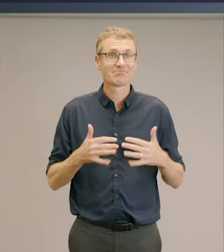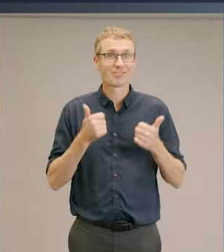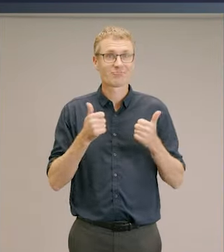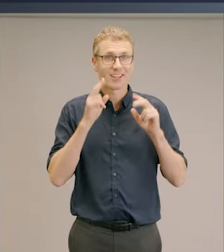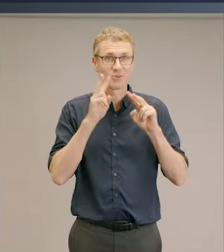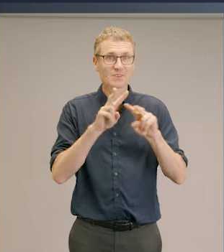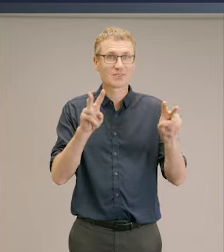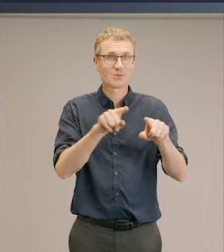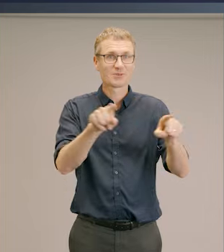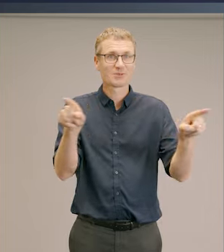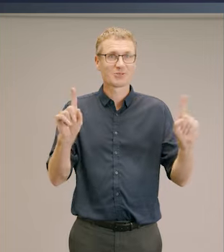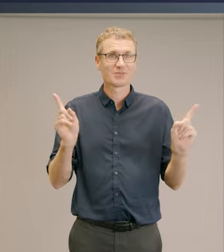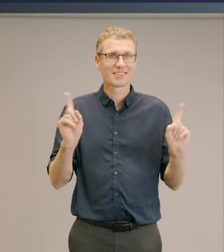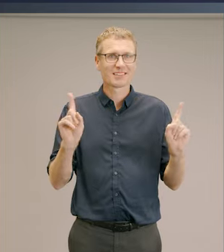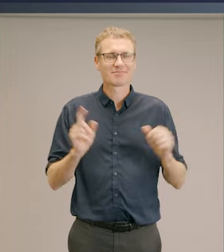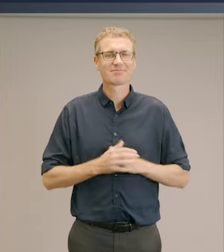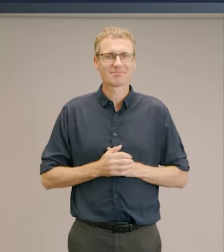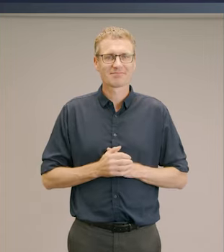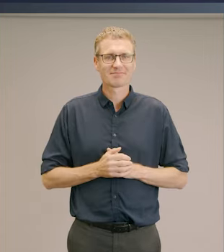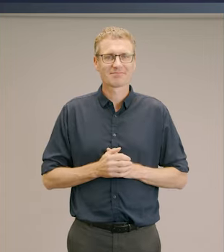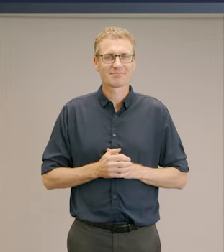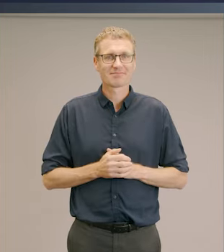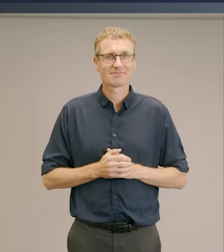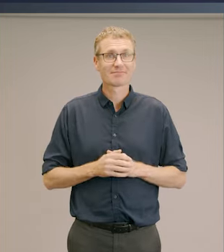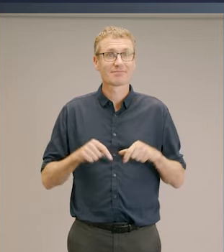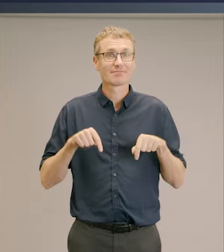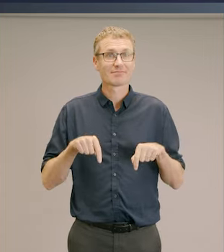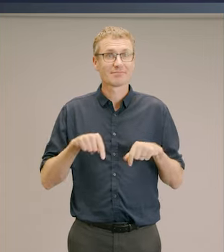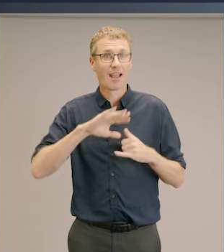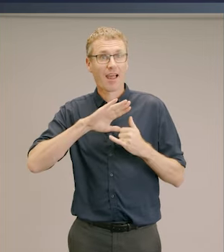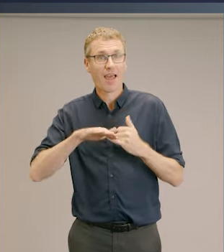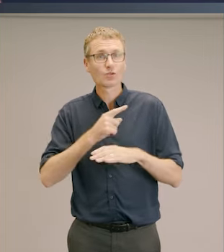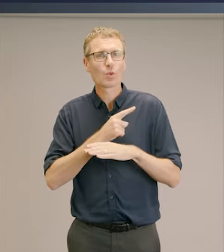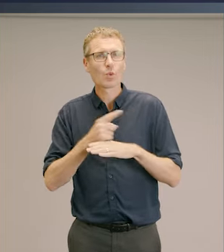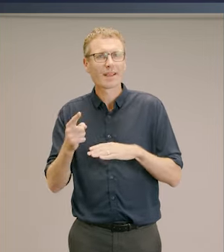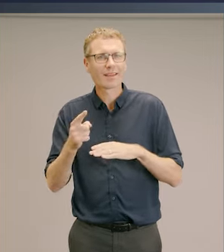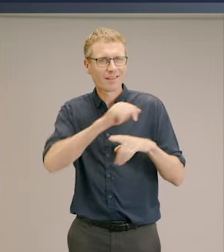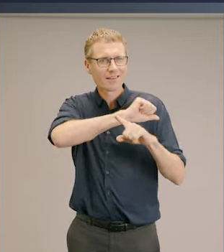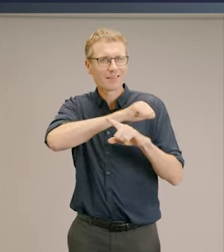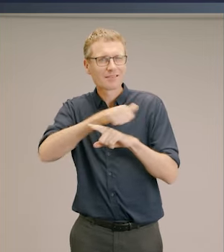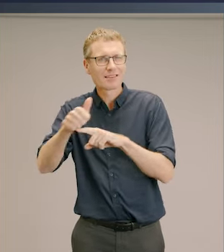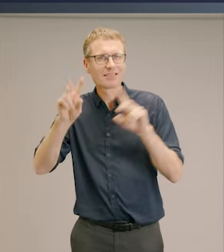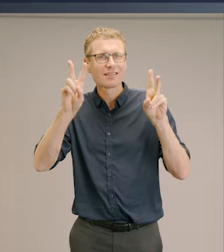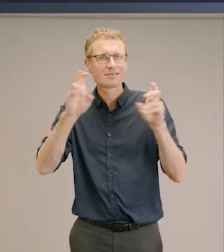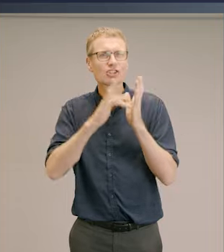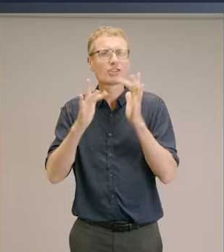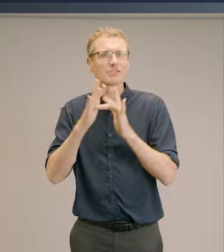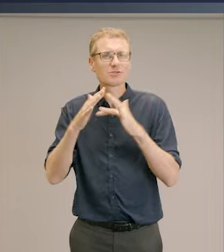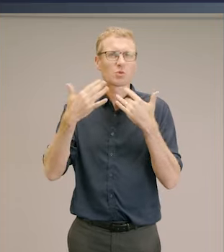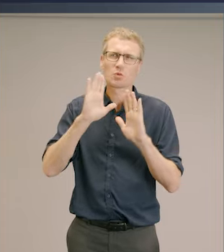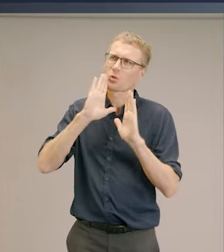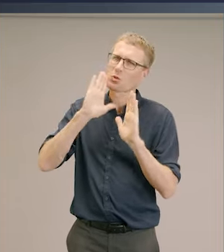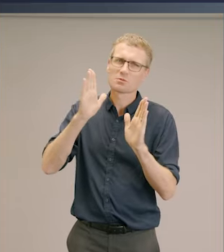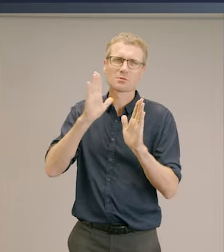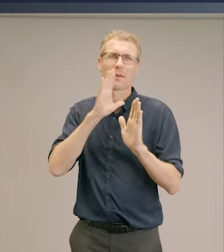Well, it's great to see you today, friends. We're in our last week of our Jesus series, Jesus, What a